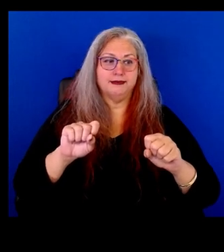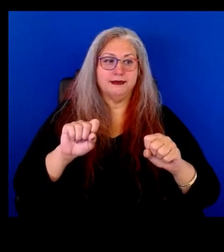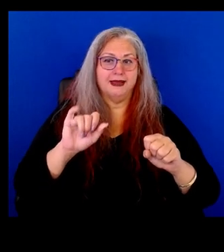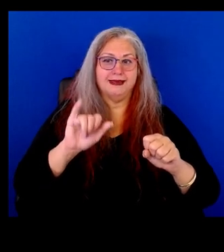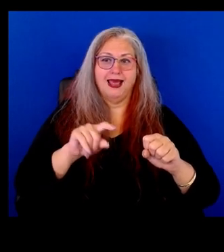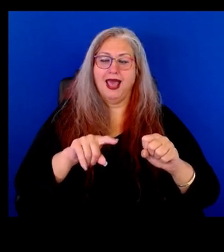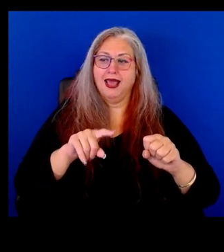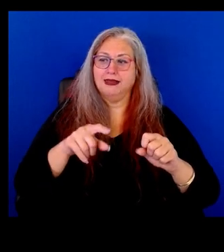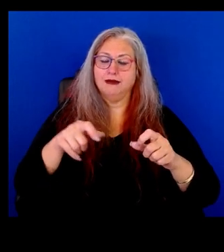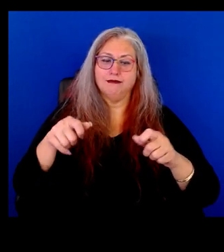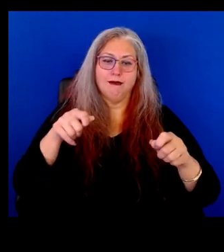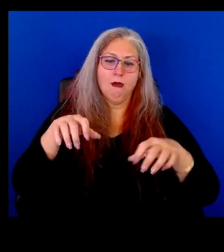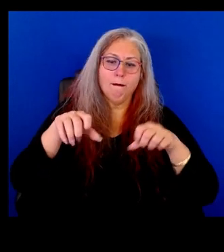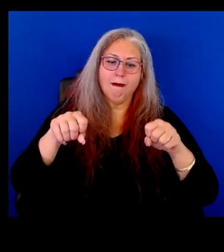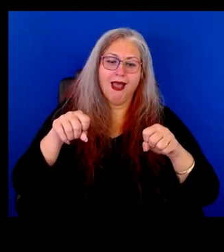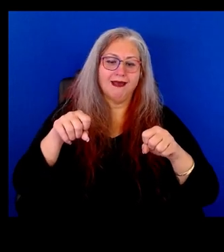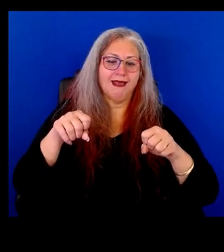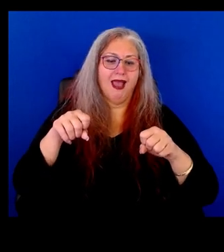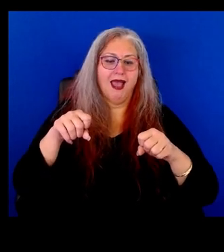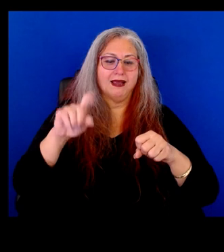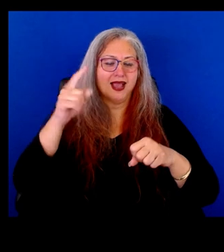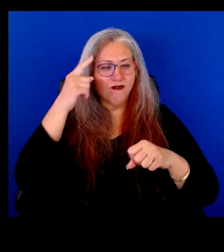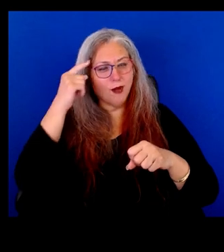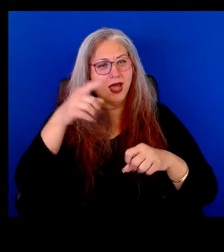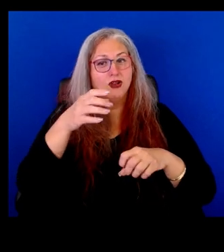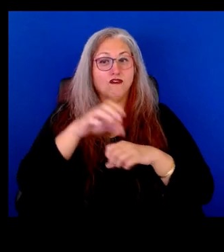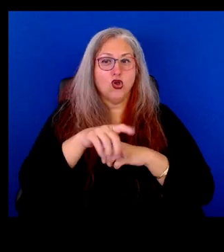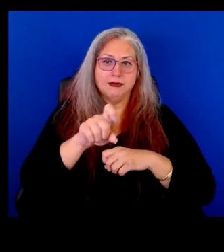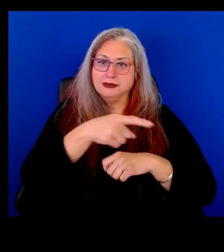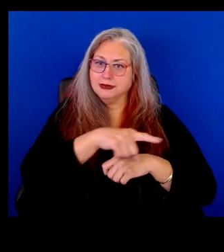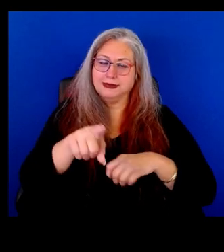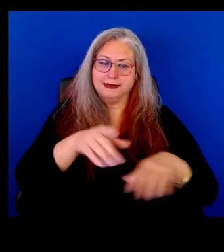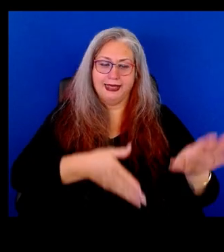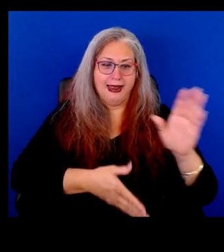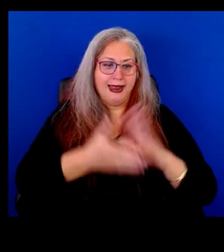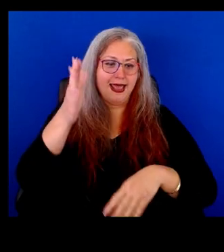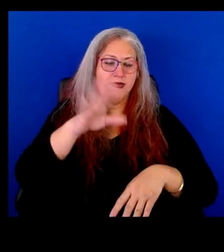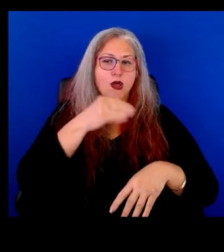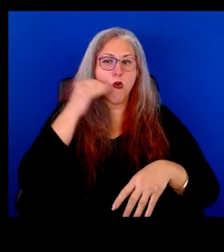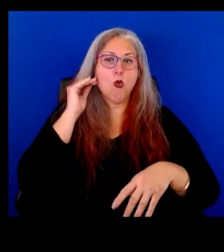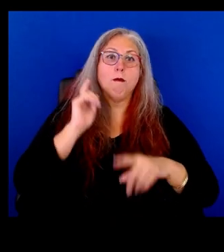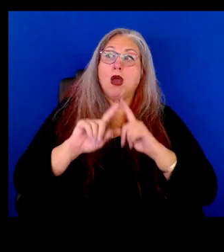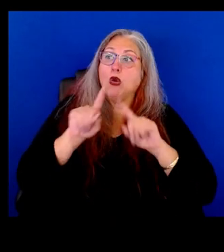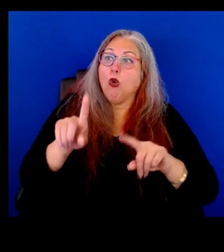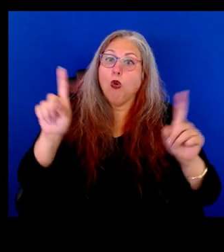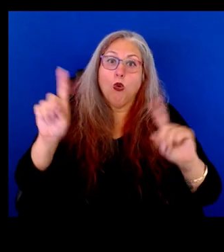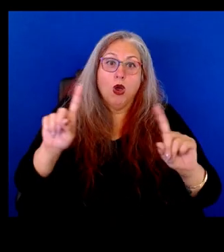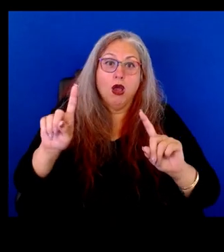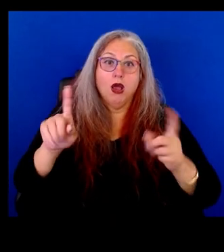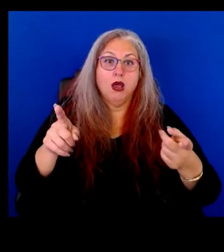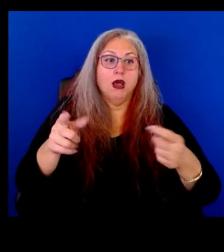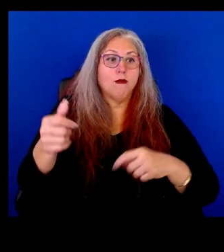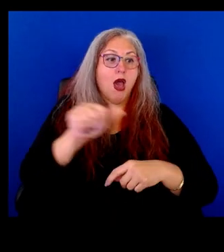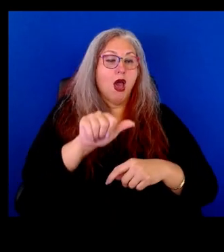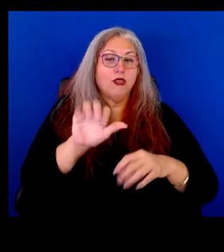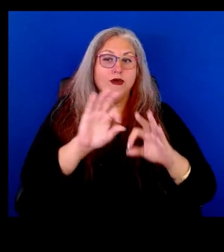the apartheid regime is forcing them to leave their houses, but where to? Her